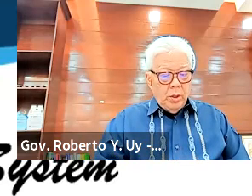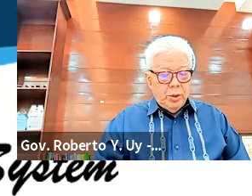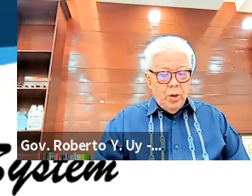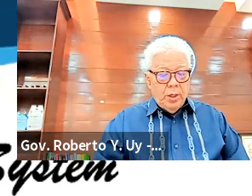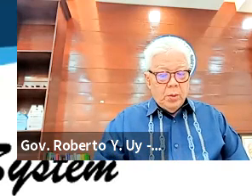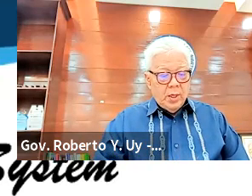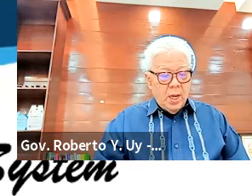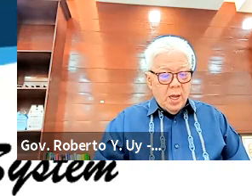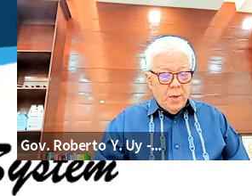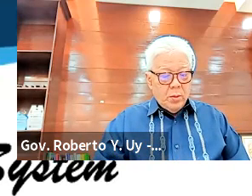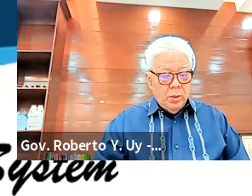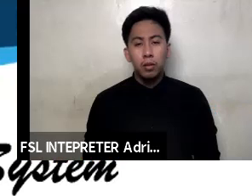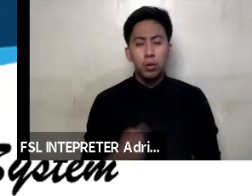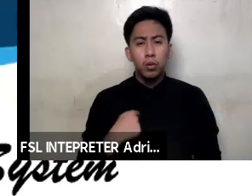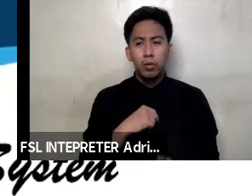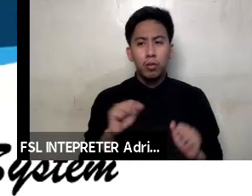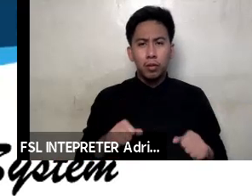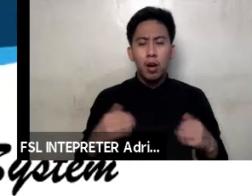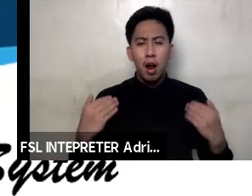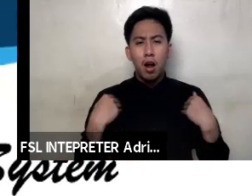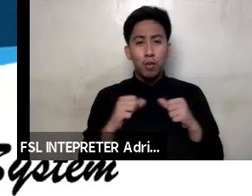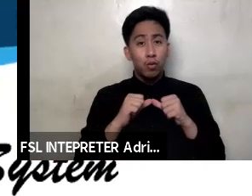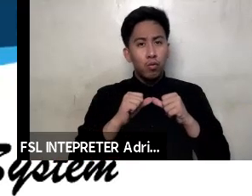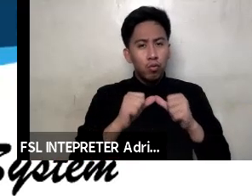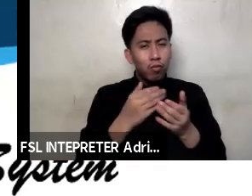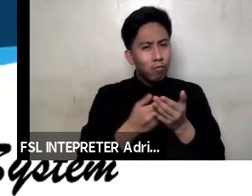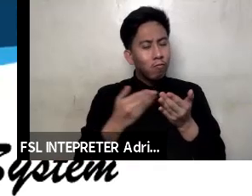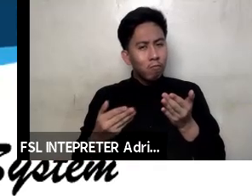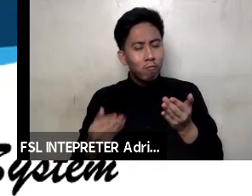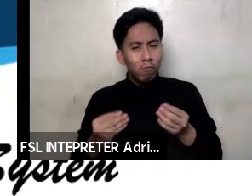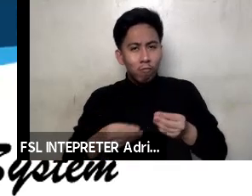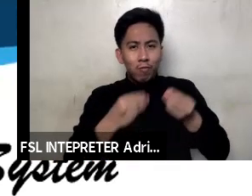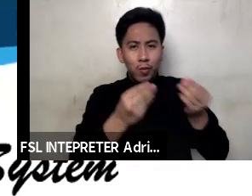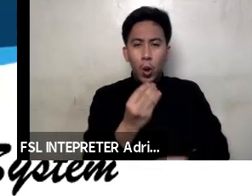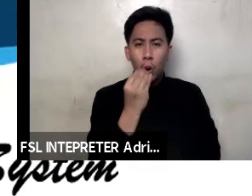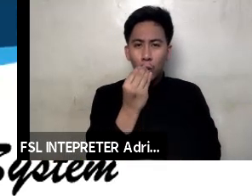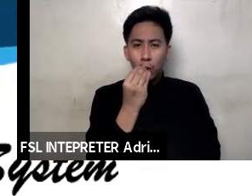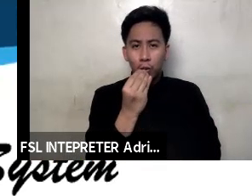to ensure that we can have a continuous supply of food packs for our